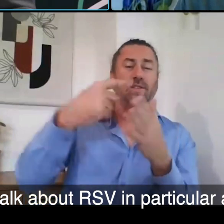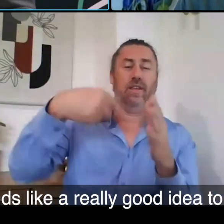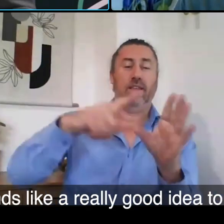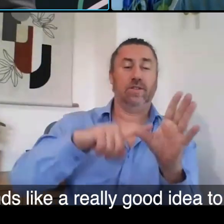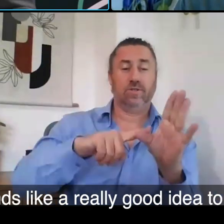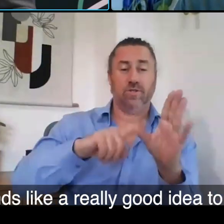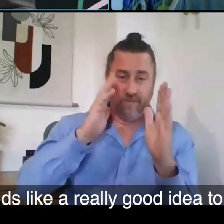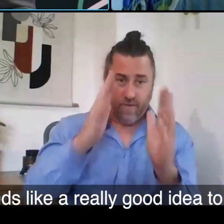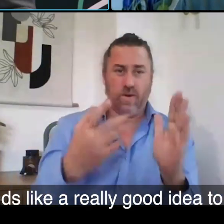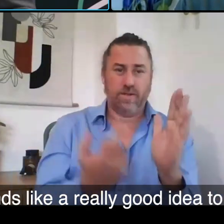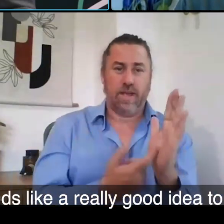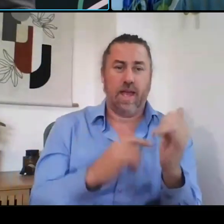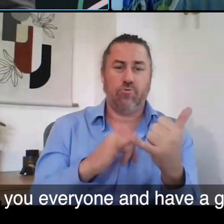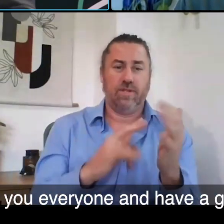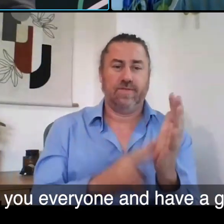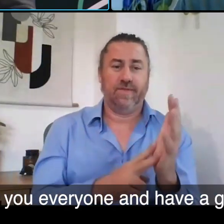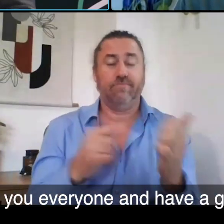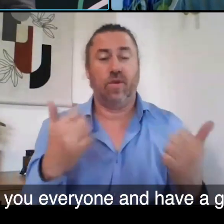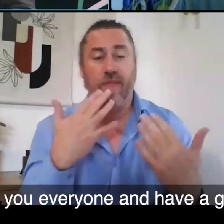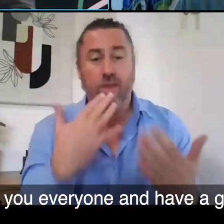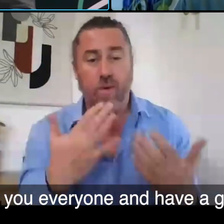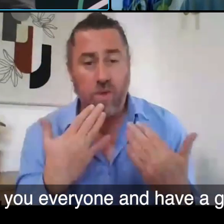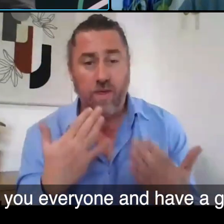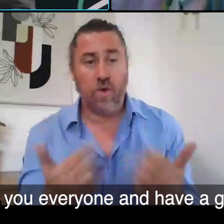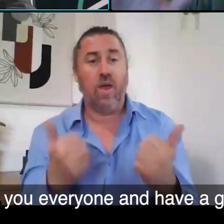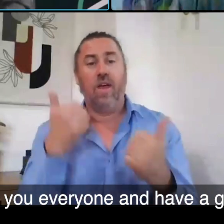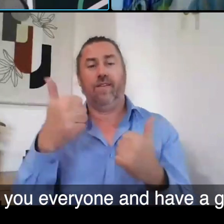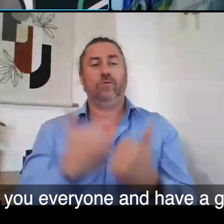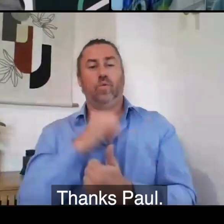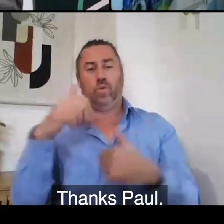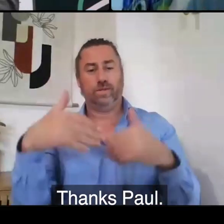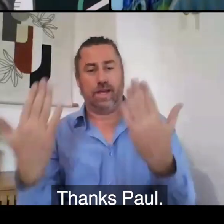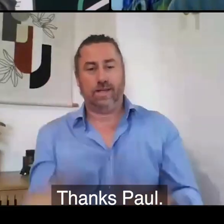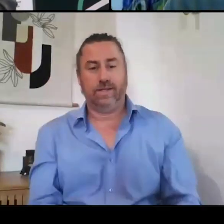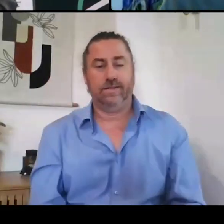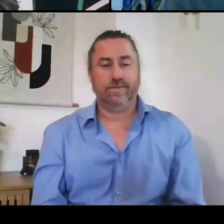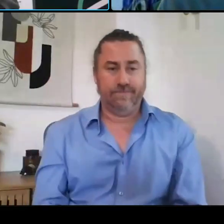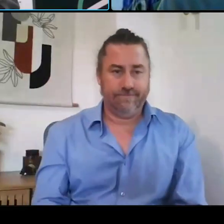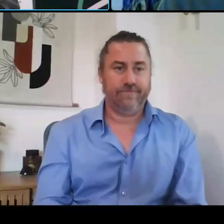particular, and that sounds like a really good idea to me. So thank you, everyone, and have a good day. Thanks, Paul.